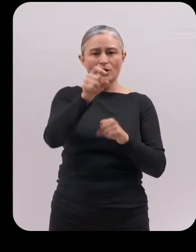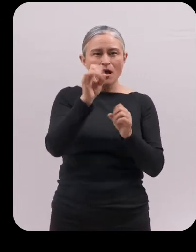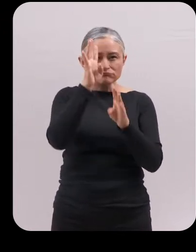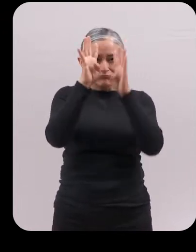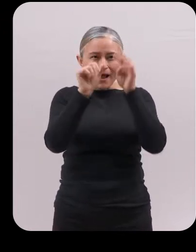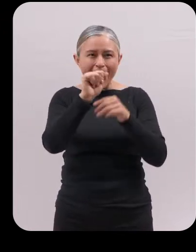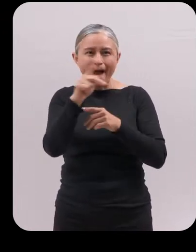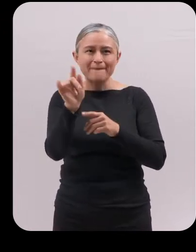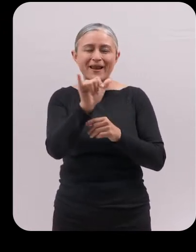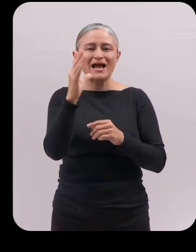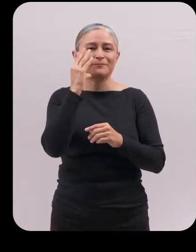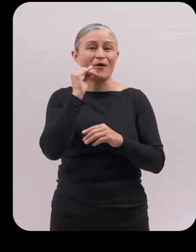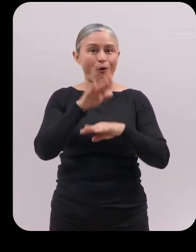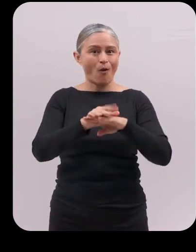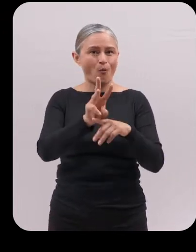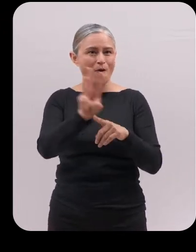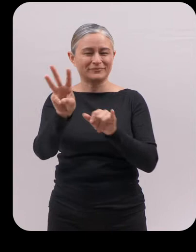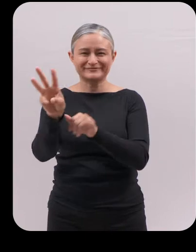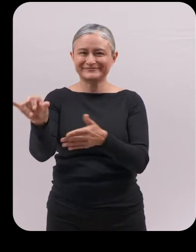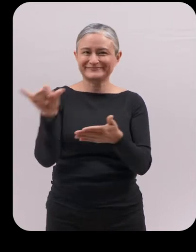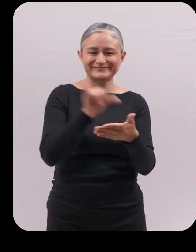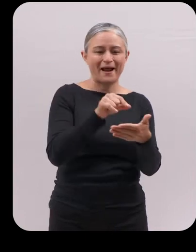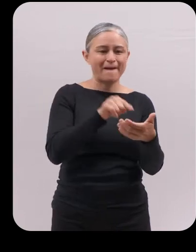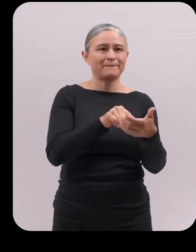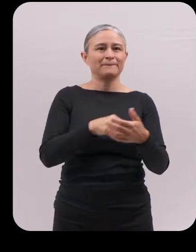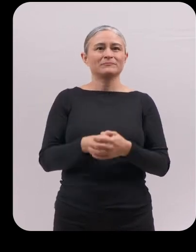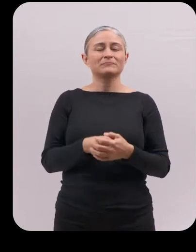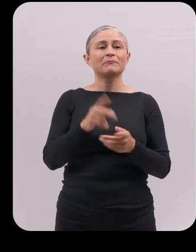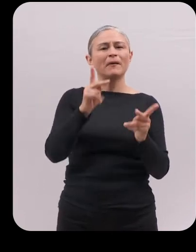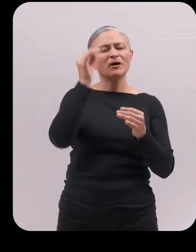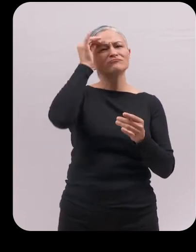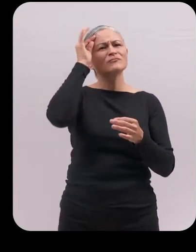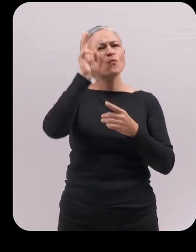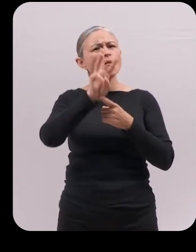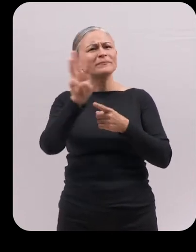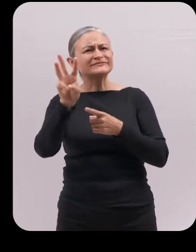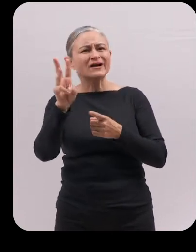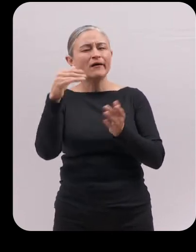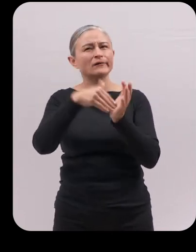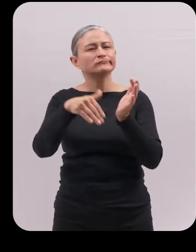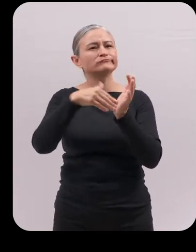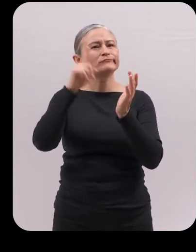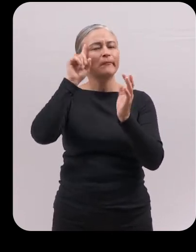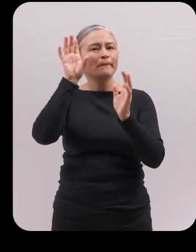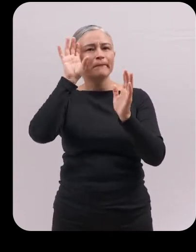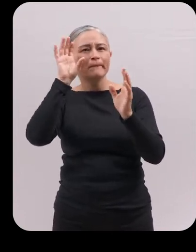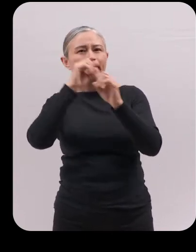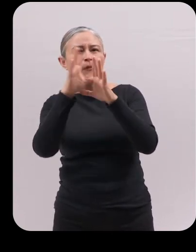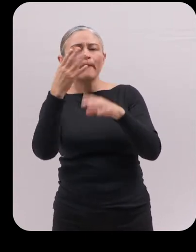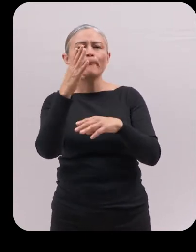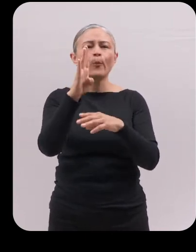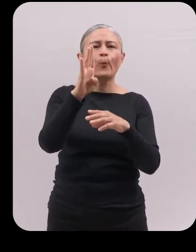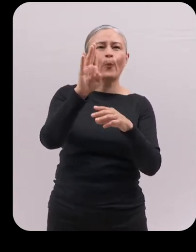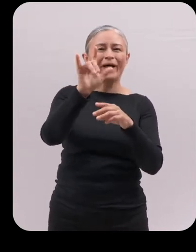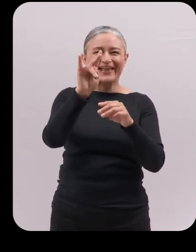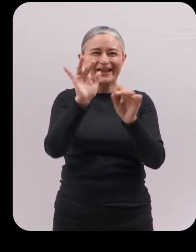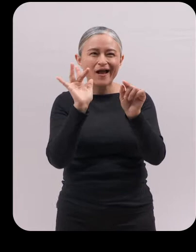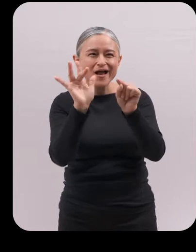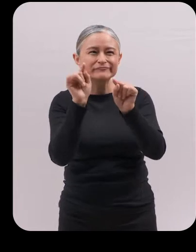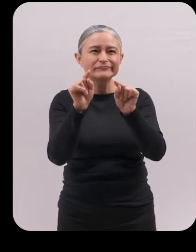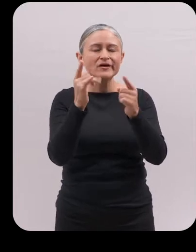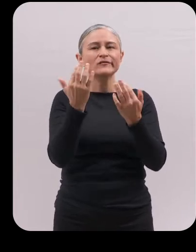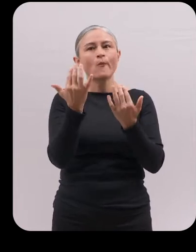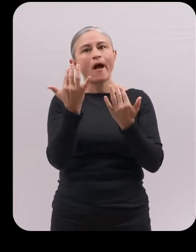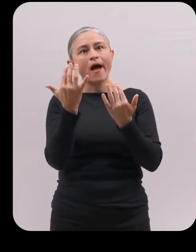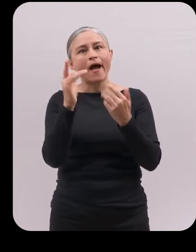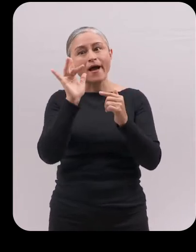app-like experiences on the web. Now, when people think about websites, they often picture clicking on a blue link, waiting for the page to load,